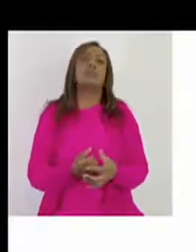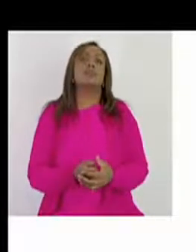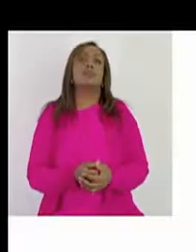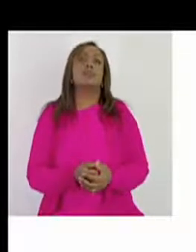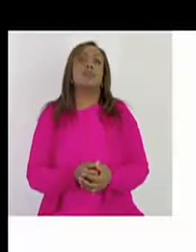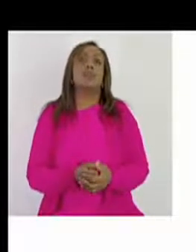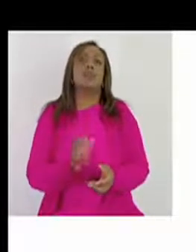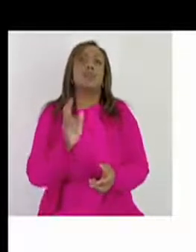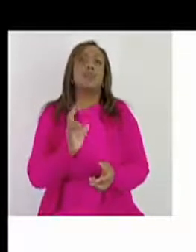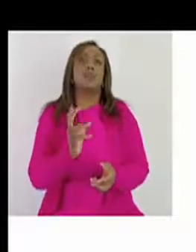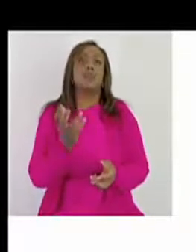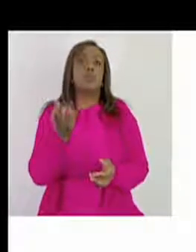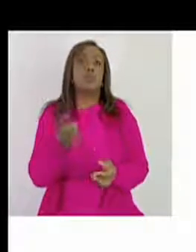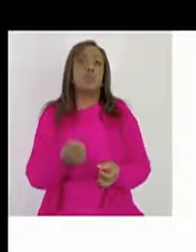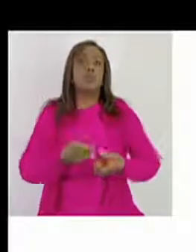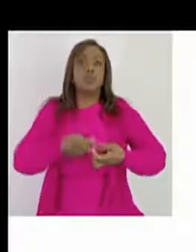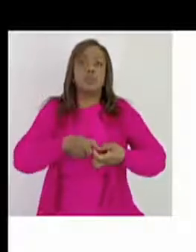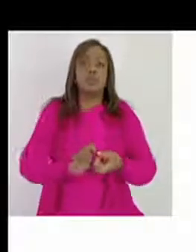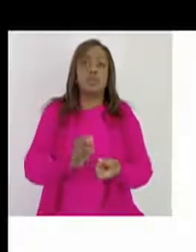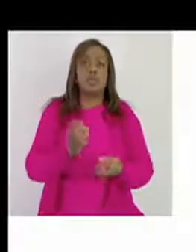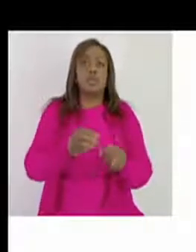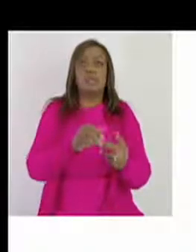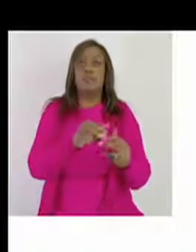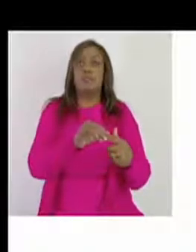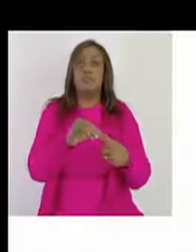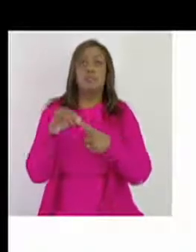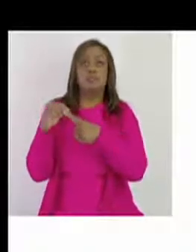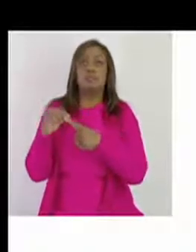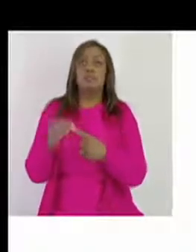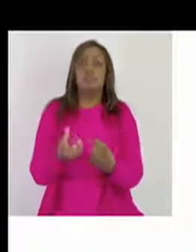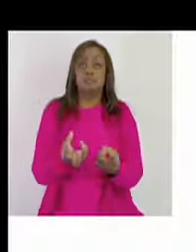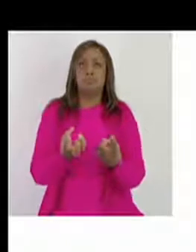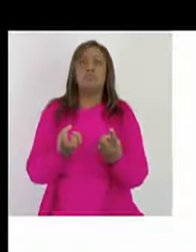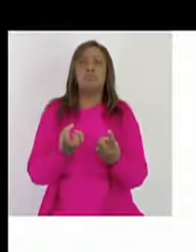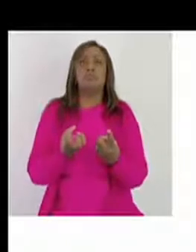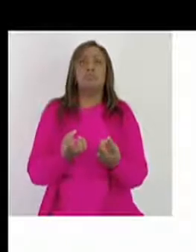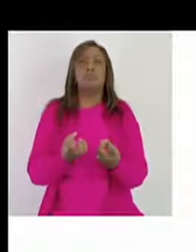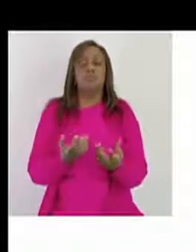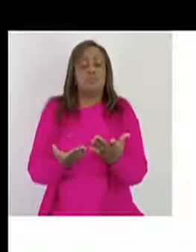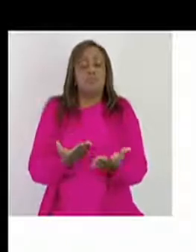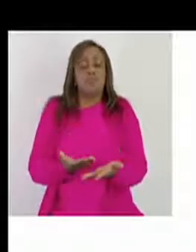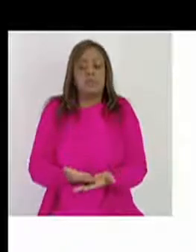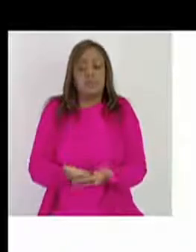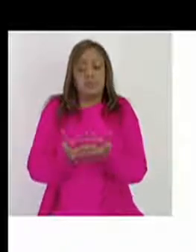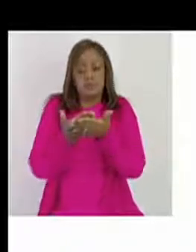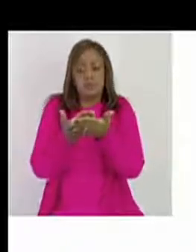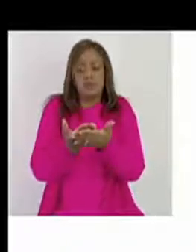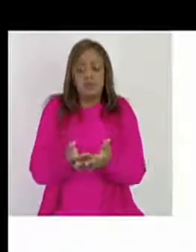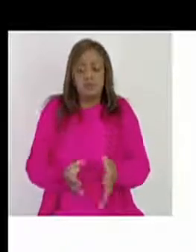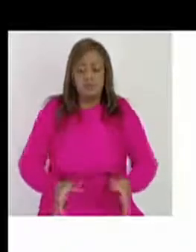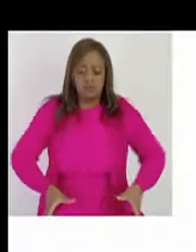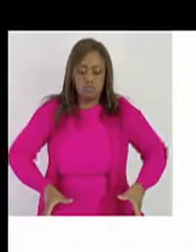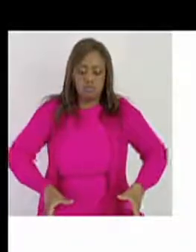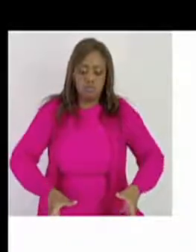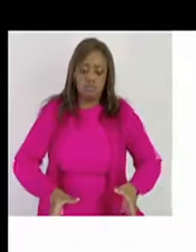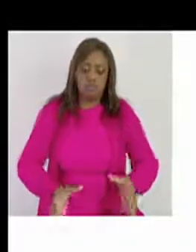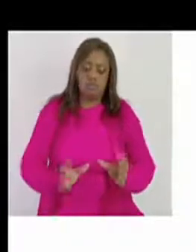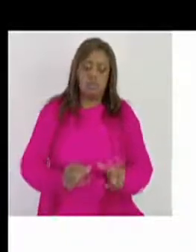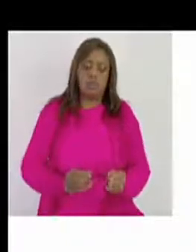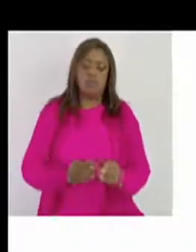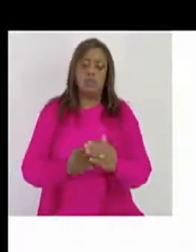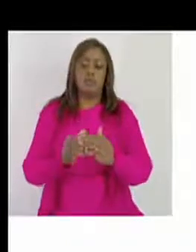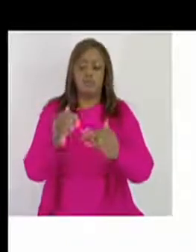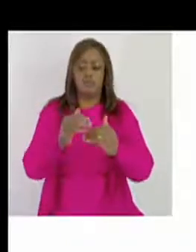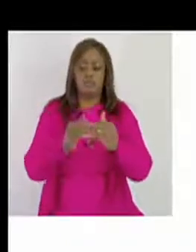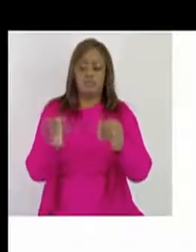People with disability have special needs. They may need help getting around or require buildings